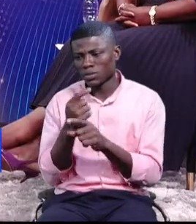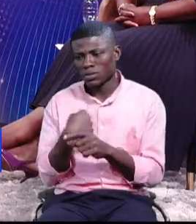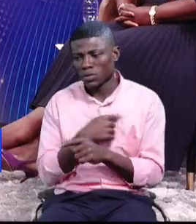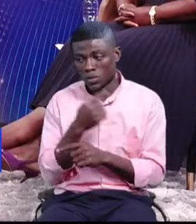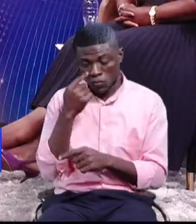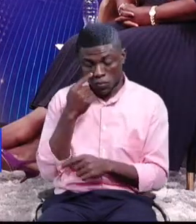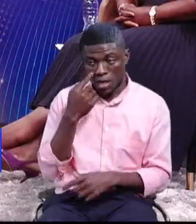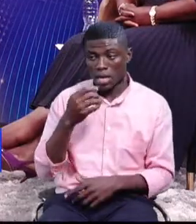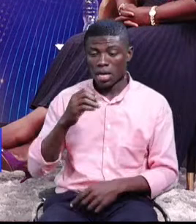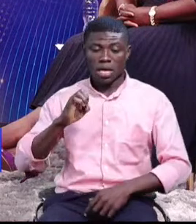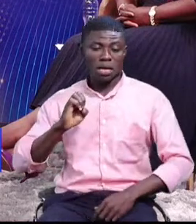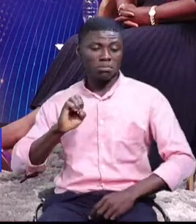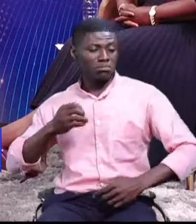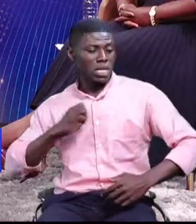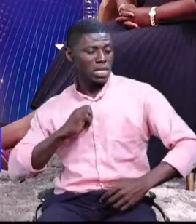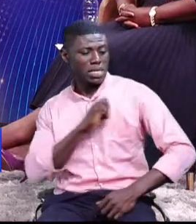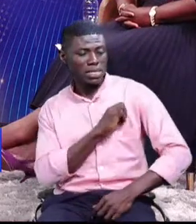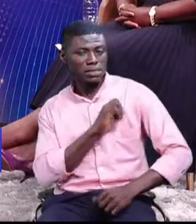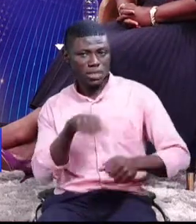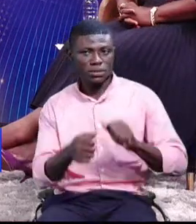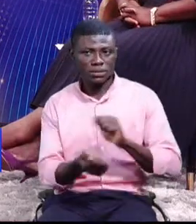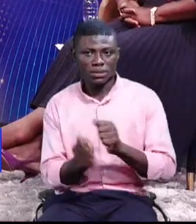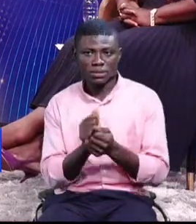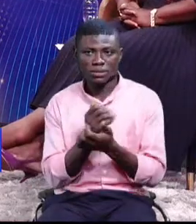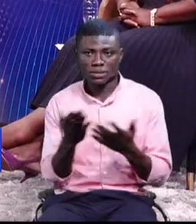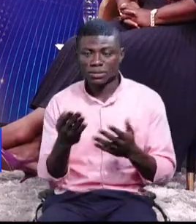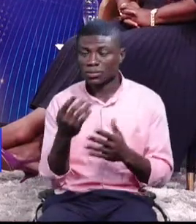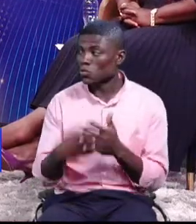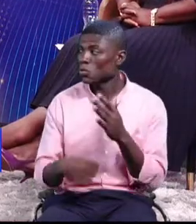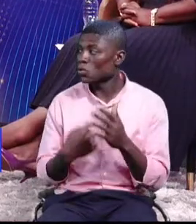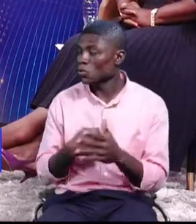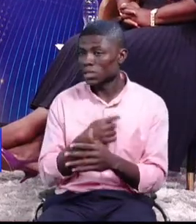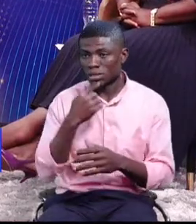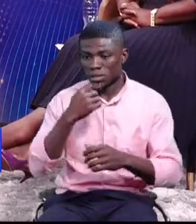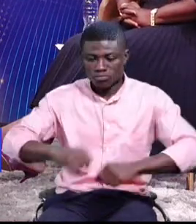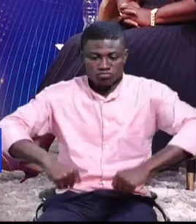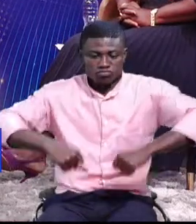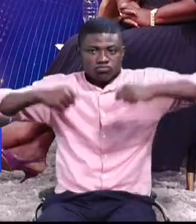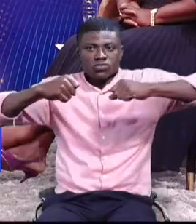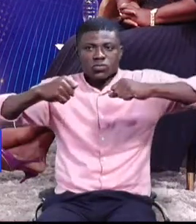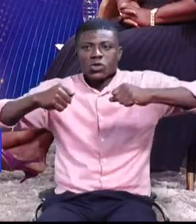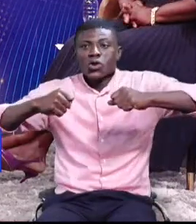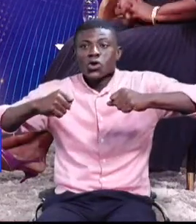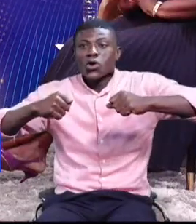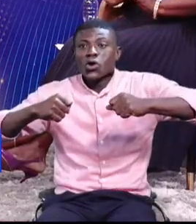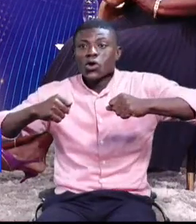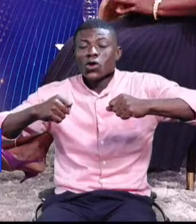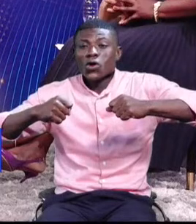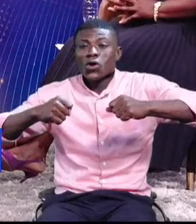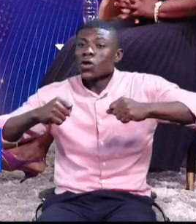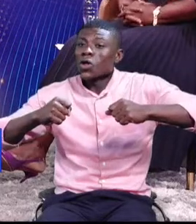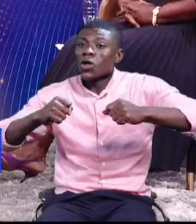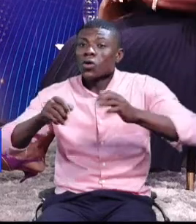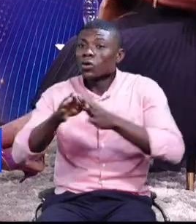of the executive. We should be looking at all these. You know what we say? Supremacy of the constitution. Of course. Anita, you don't